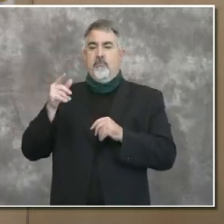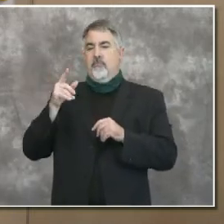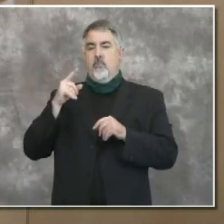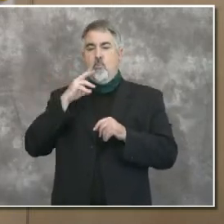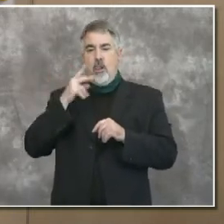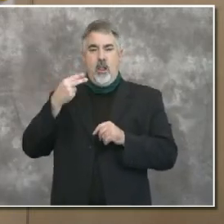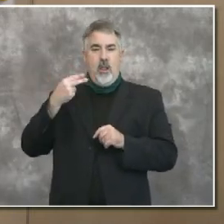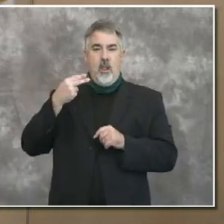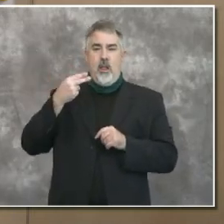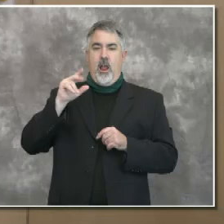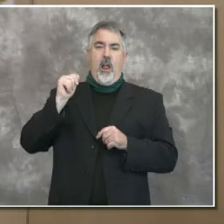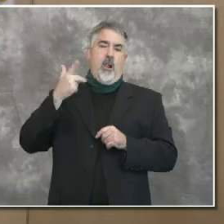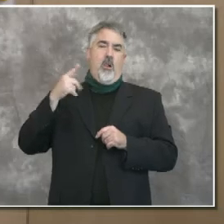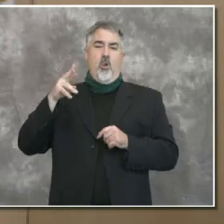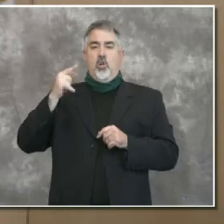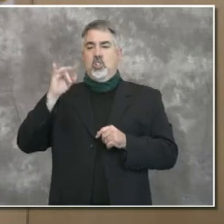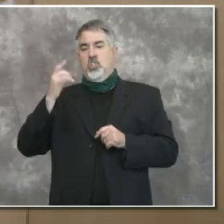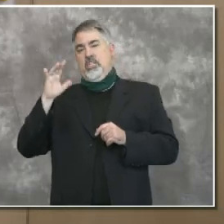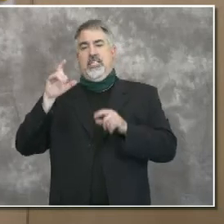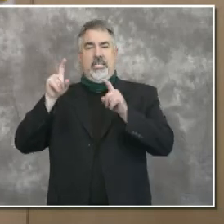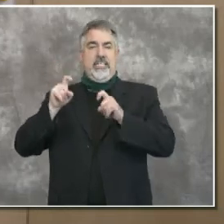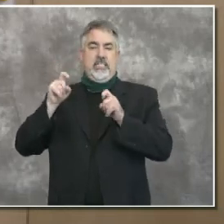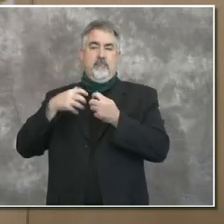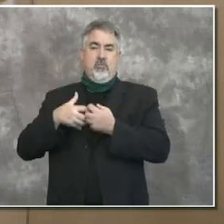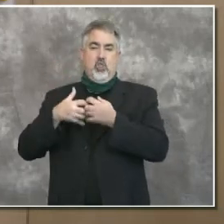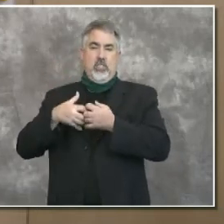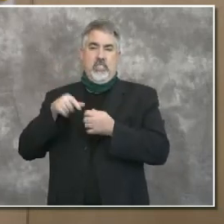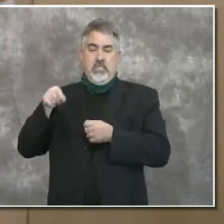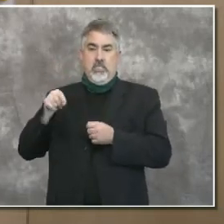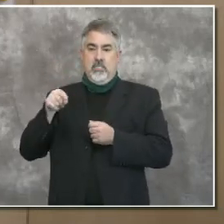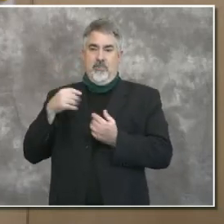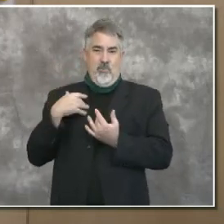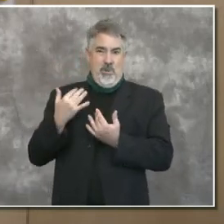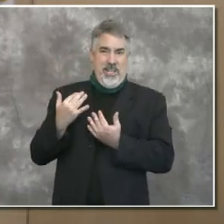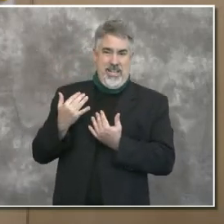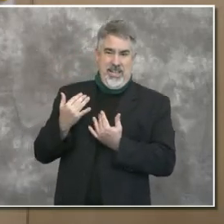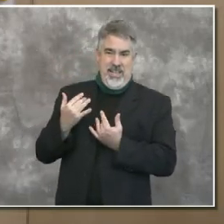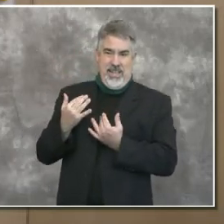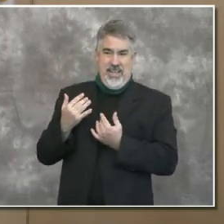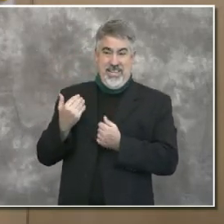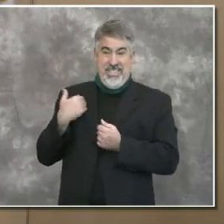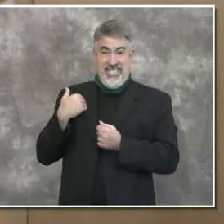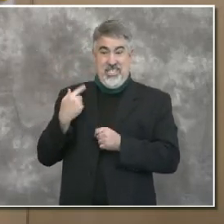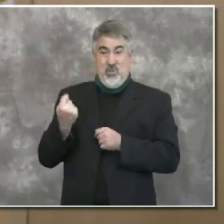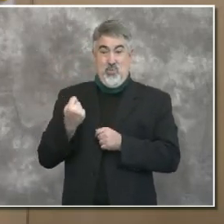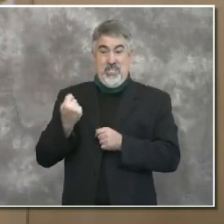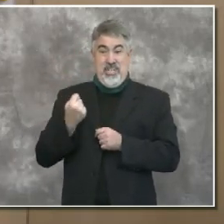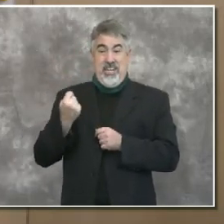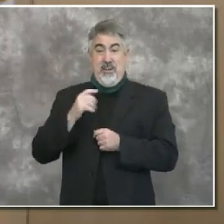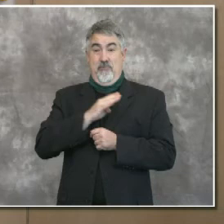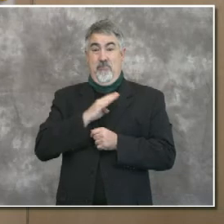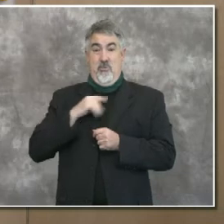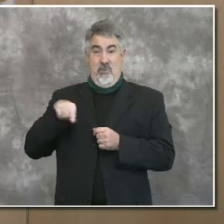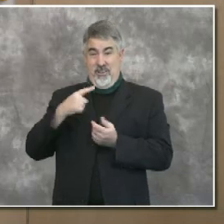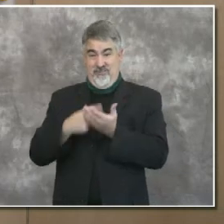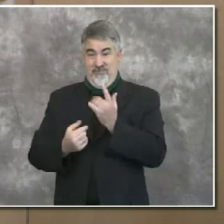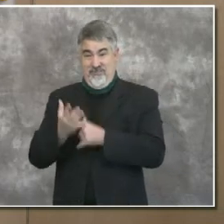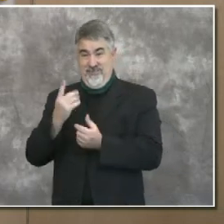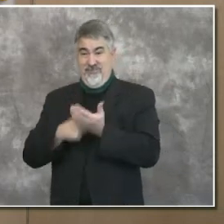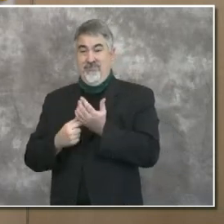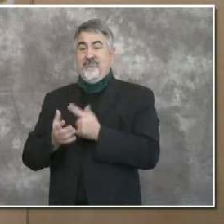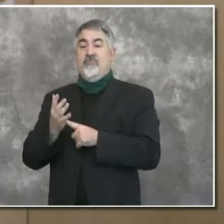the instrument. At our Board of Supervisors meeting last Tuesday, I did say that we have the